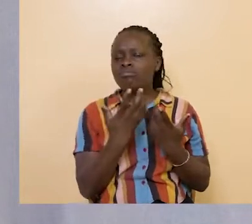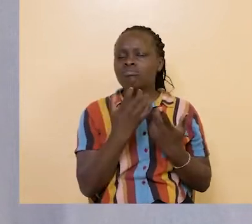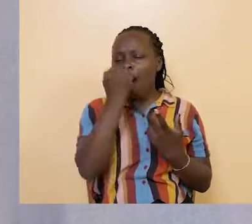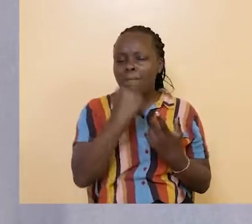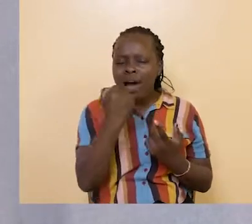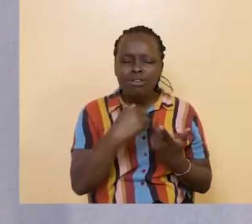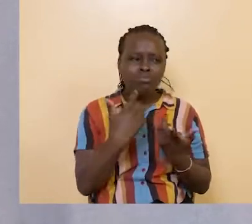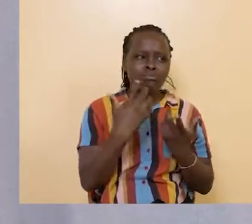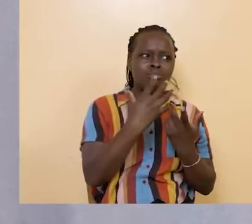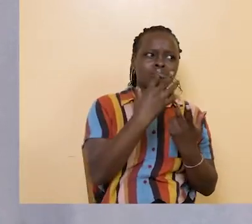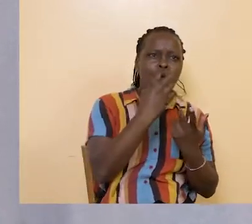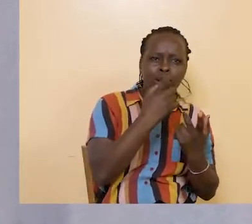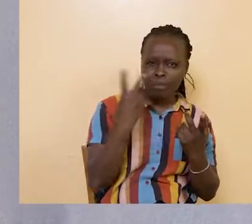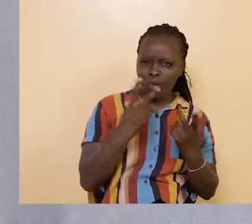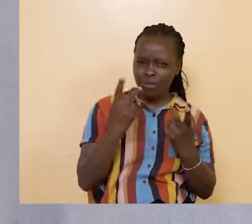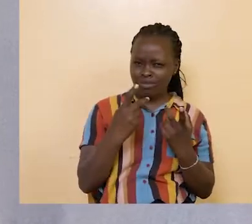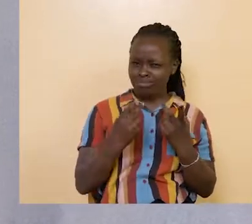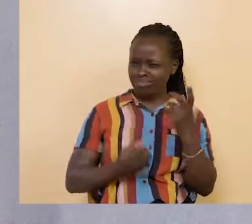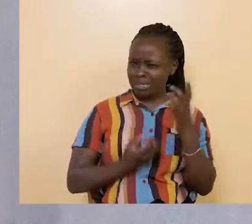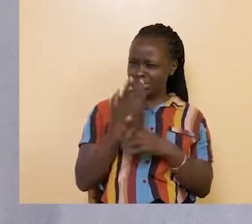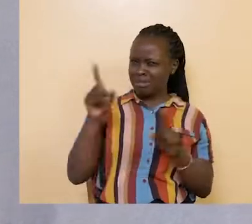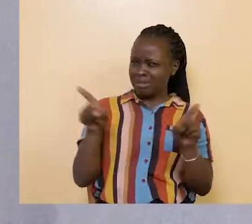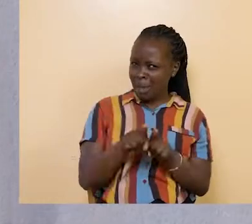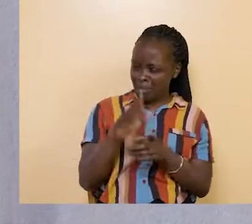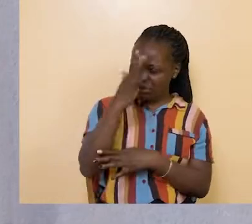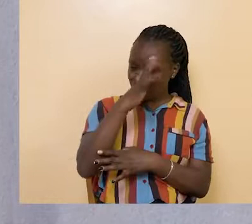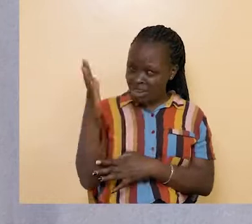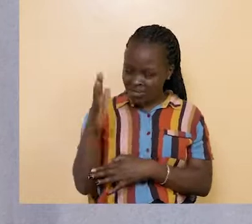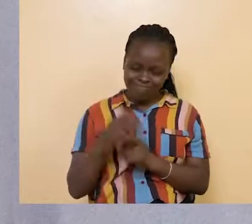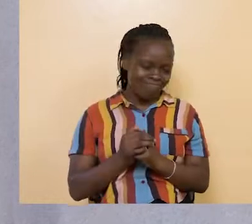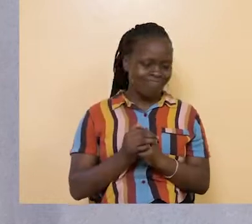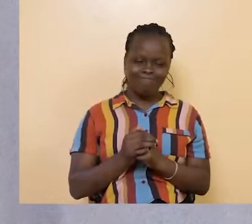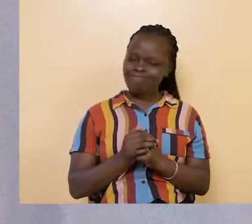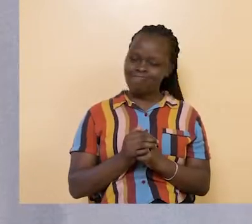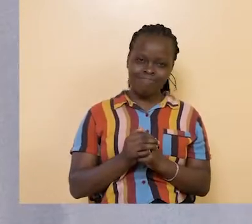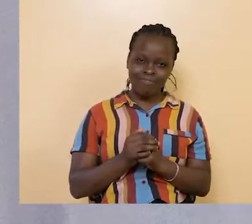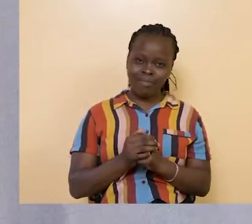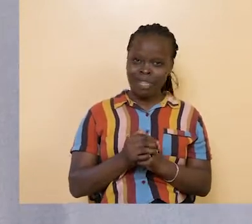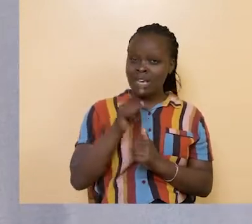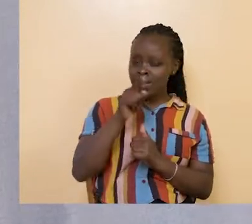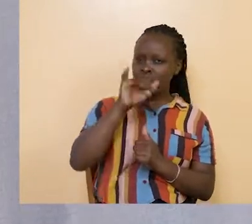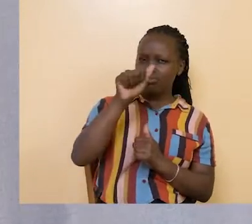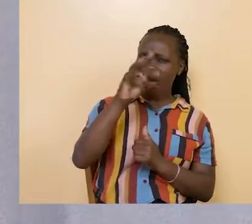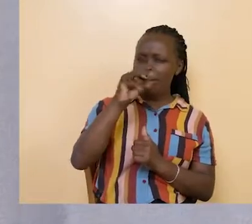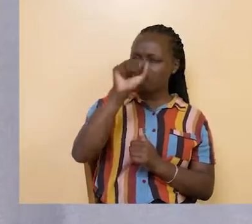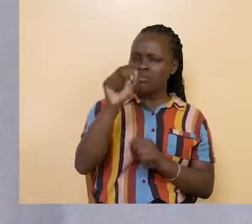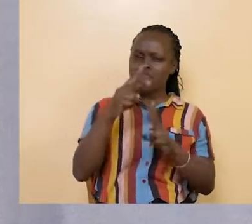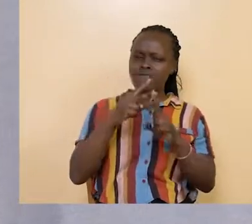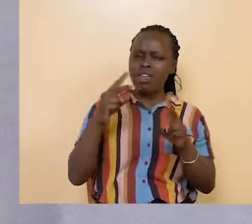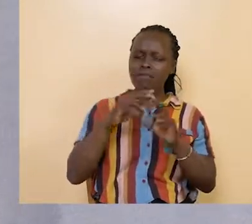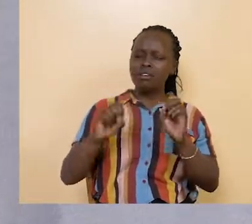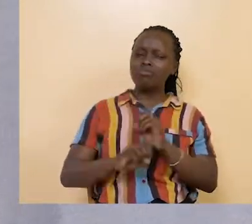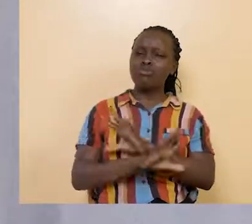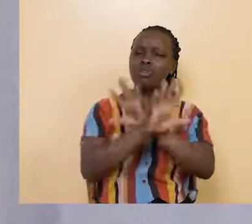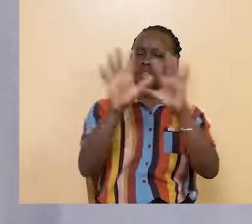figs? Neither can a salt spring produce fresh water. And James, he's very clear. He's not mincing his words